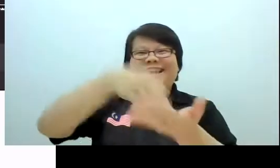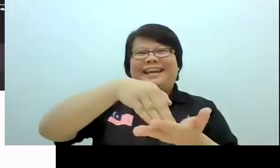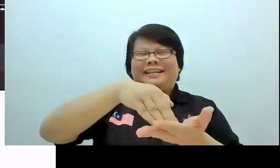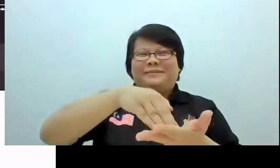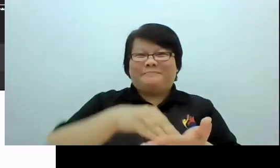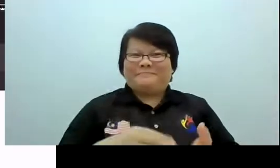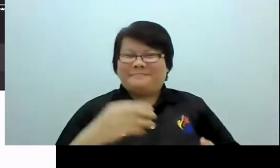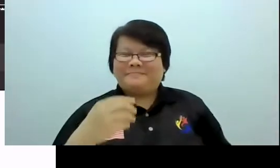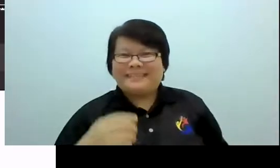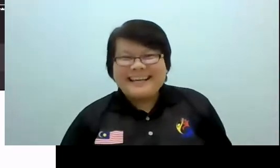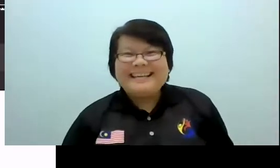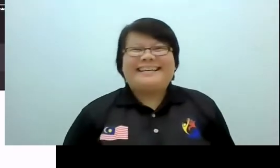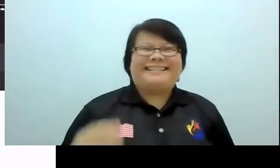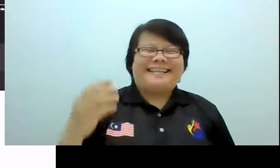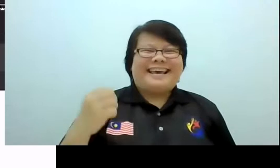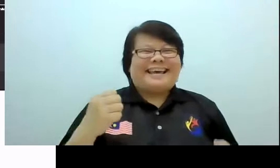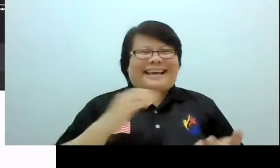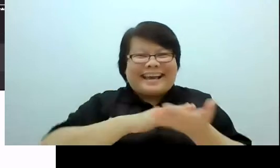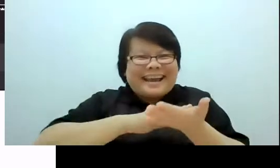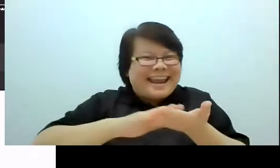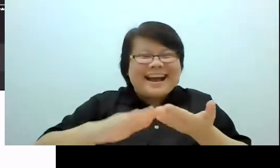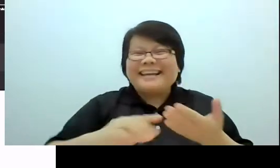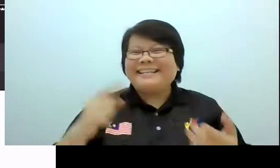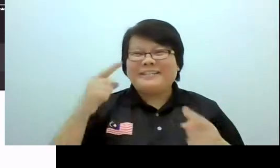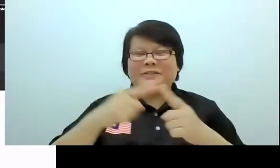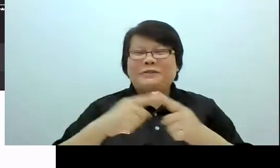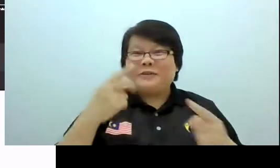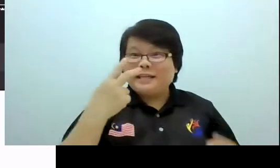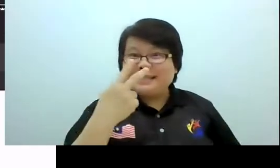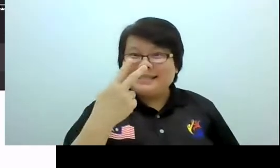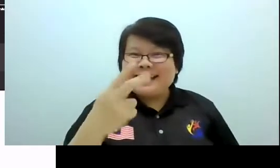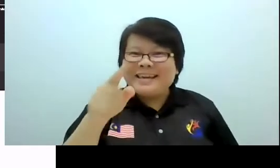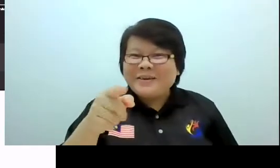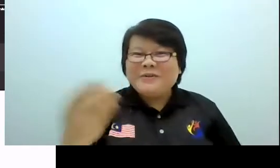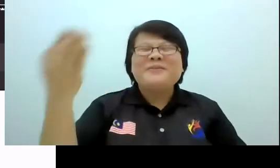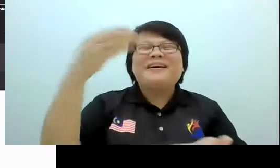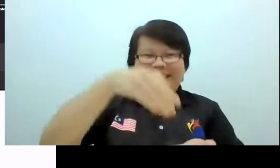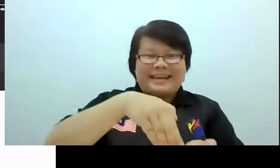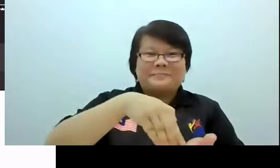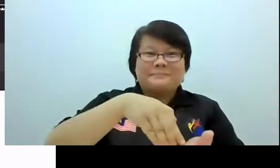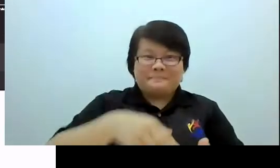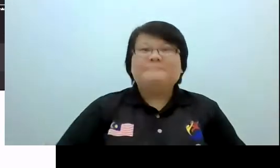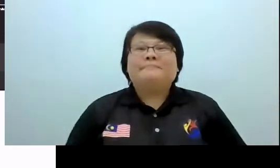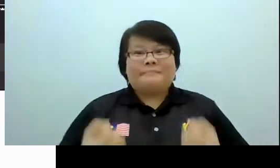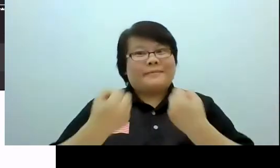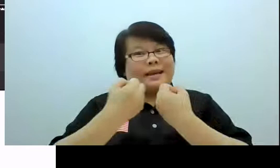Hello again. Hey, it's nice to see you